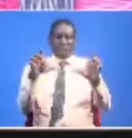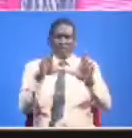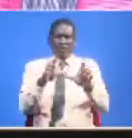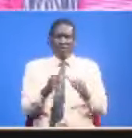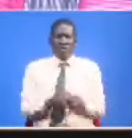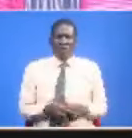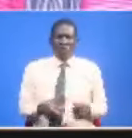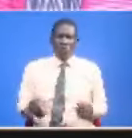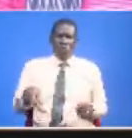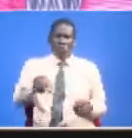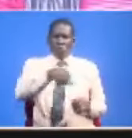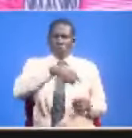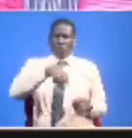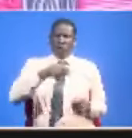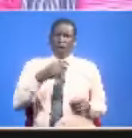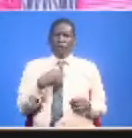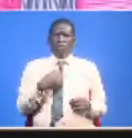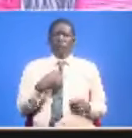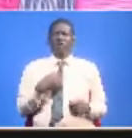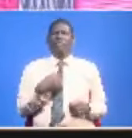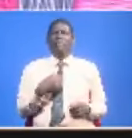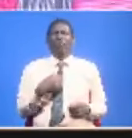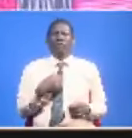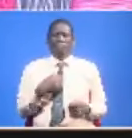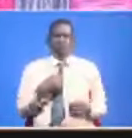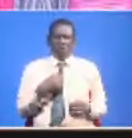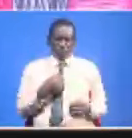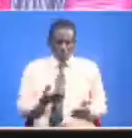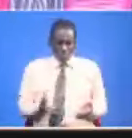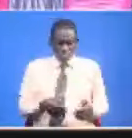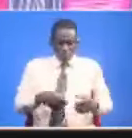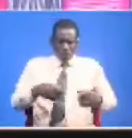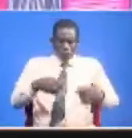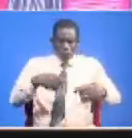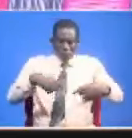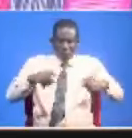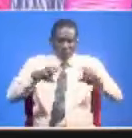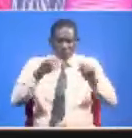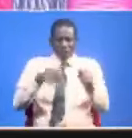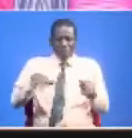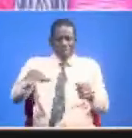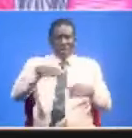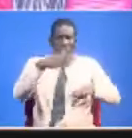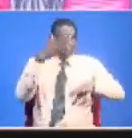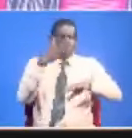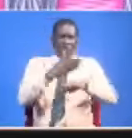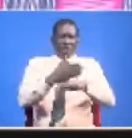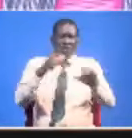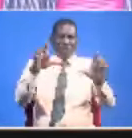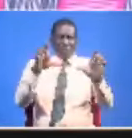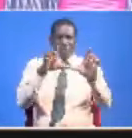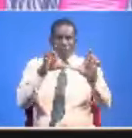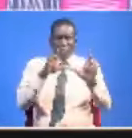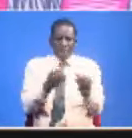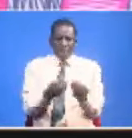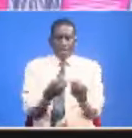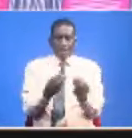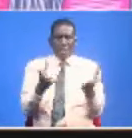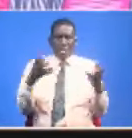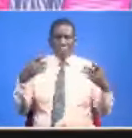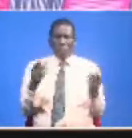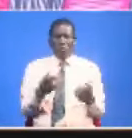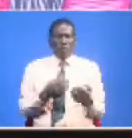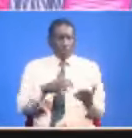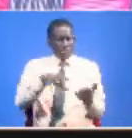We are gaining great traction right now in the area of fake certificates. Many people we